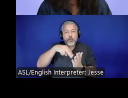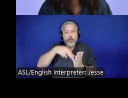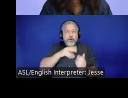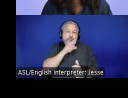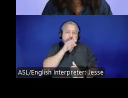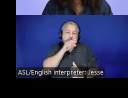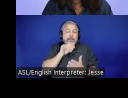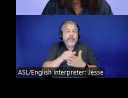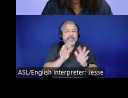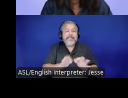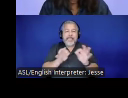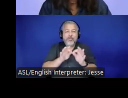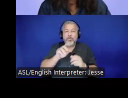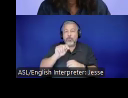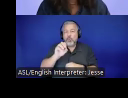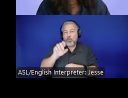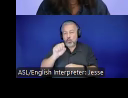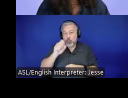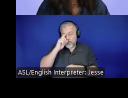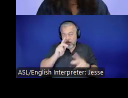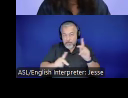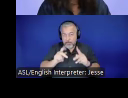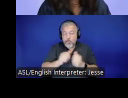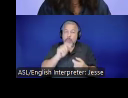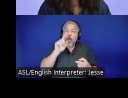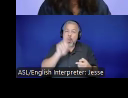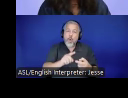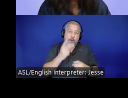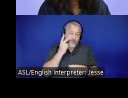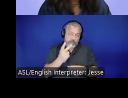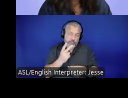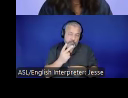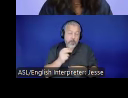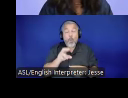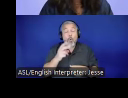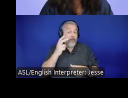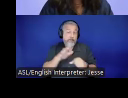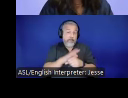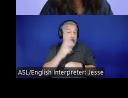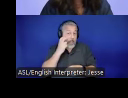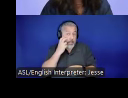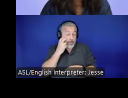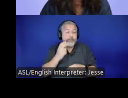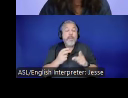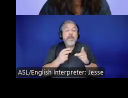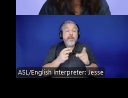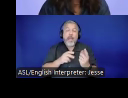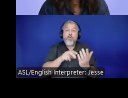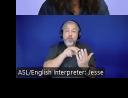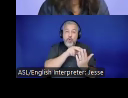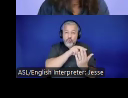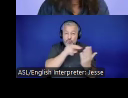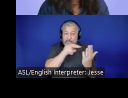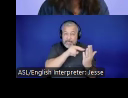for individuals who may have low vision or are blind. These read text on the screen out